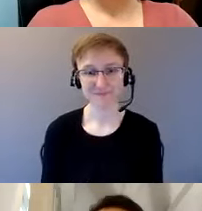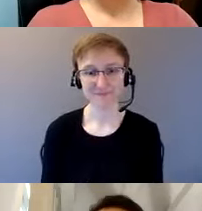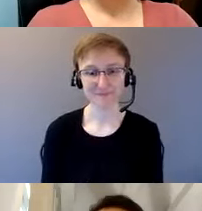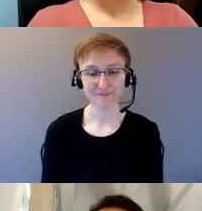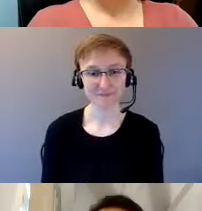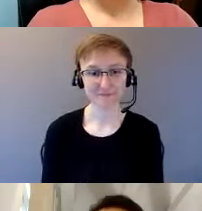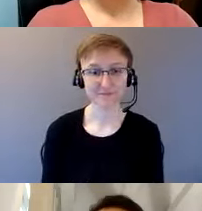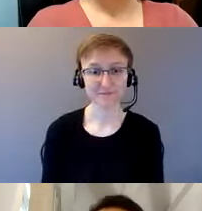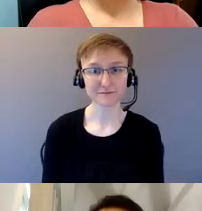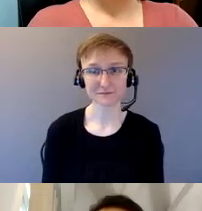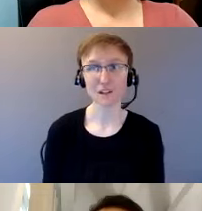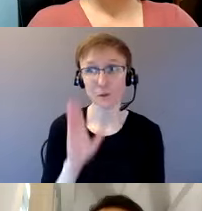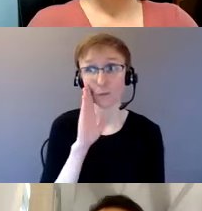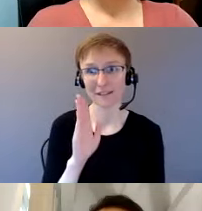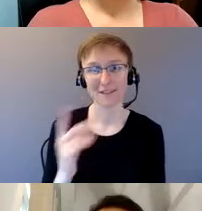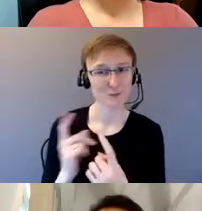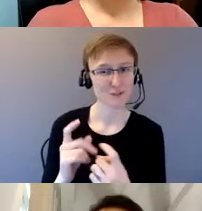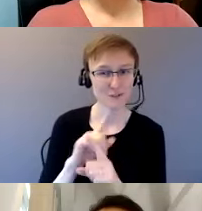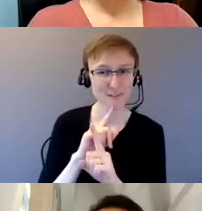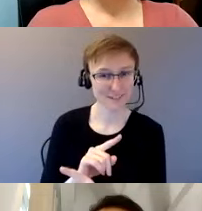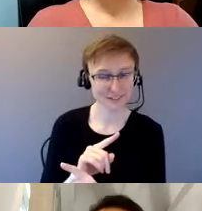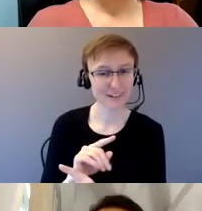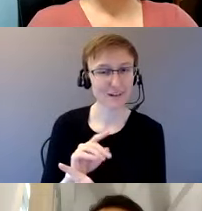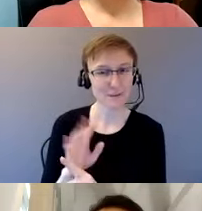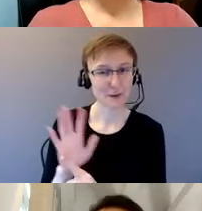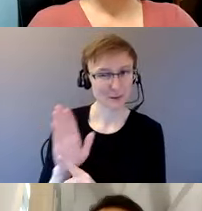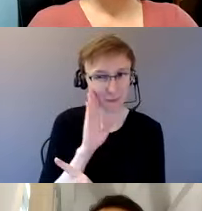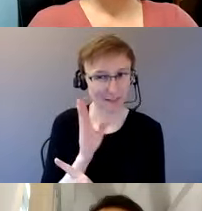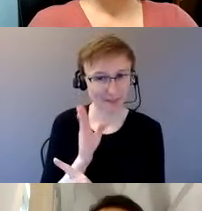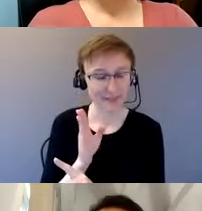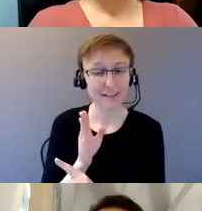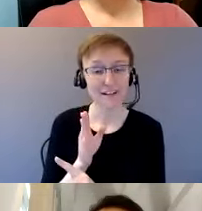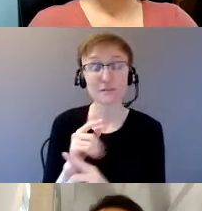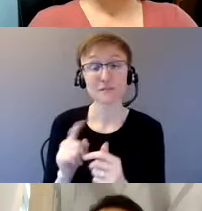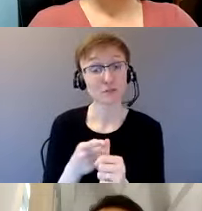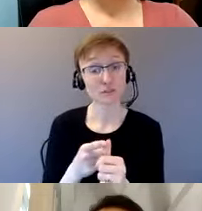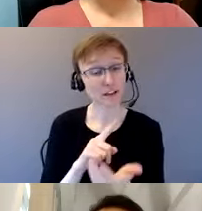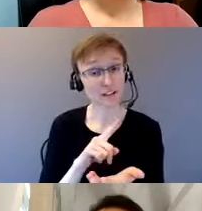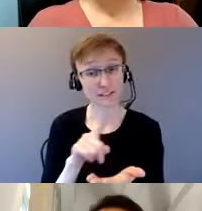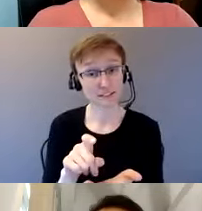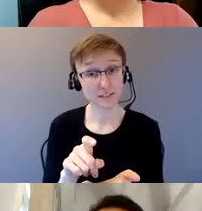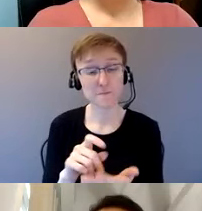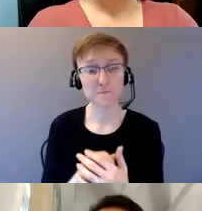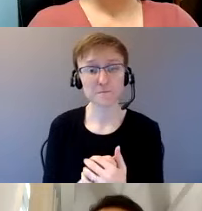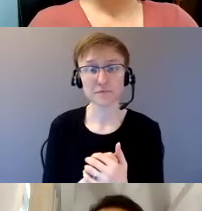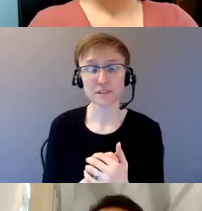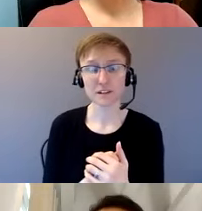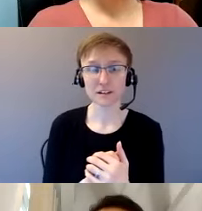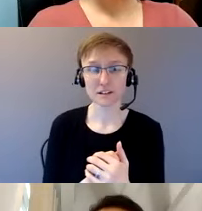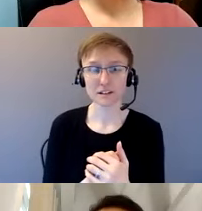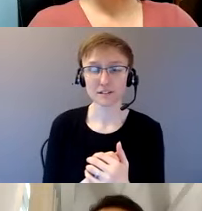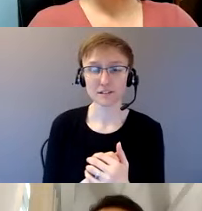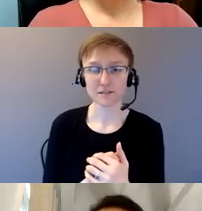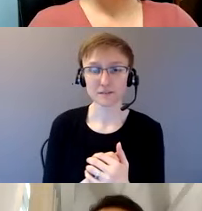of Q&A, I'm just going to go back to each of you because we've had a lot of questions coming up about how would one engage with each of your